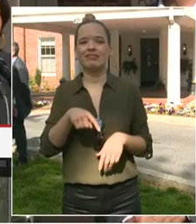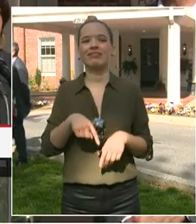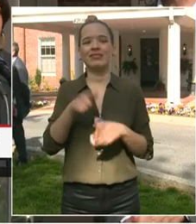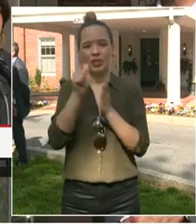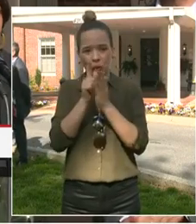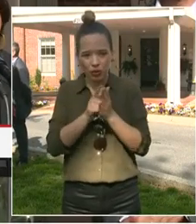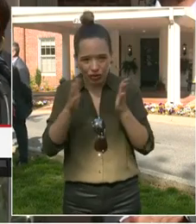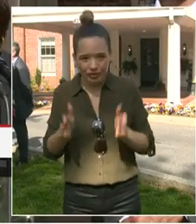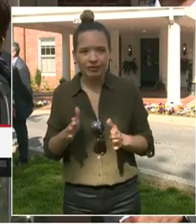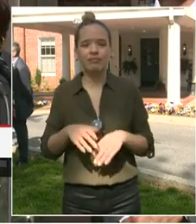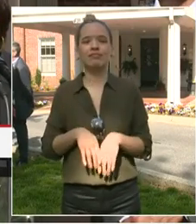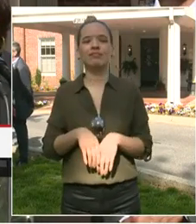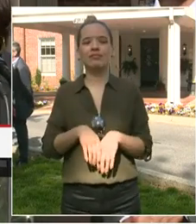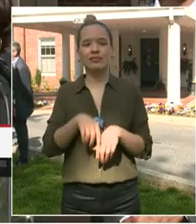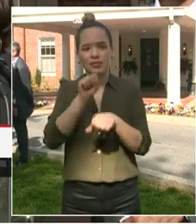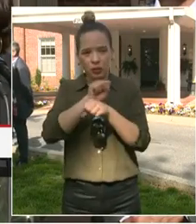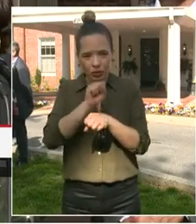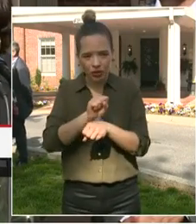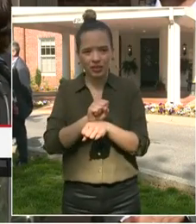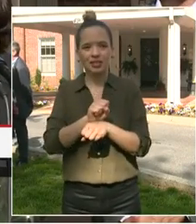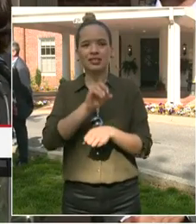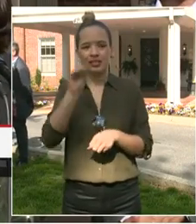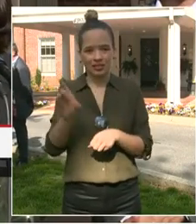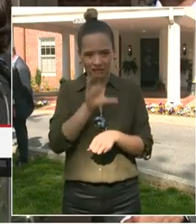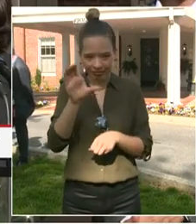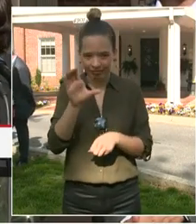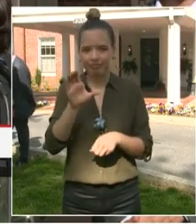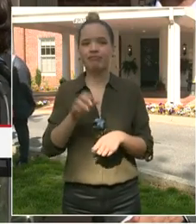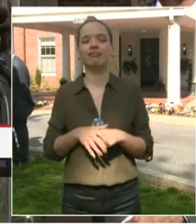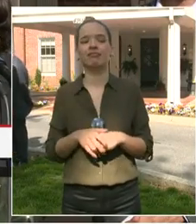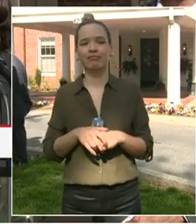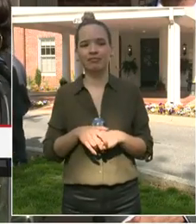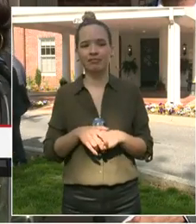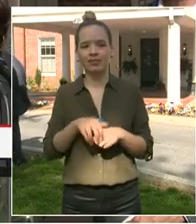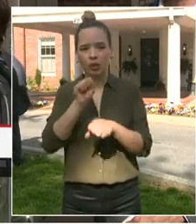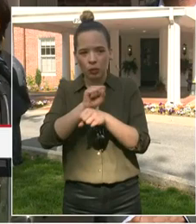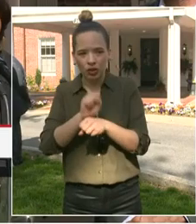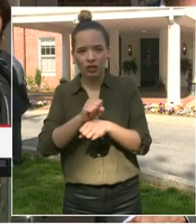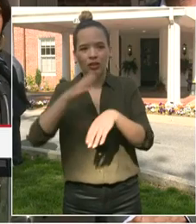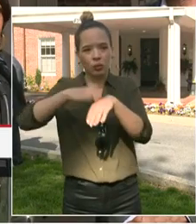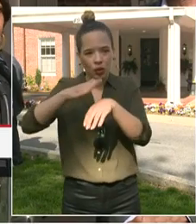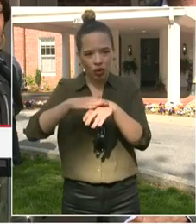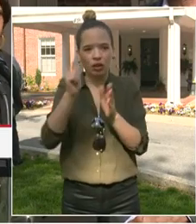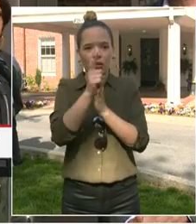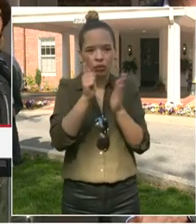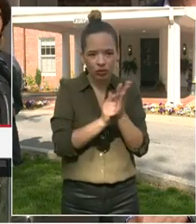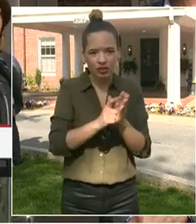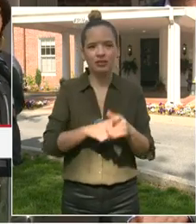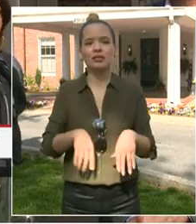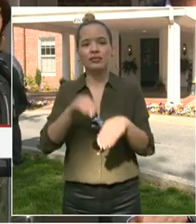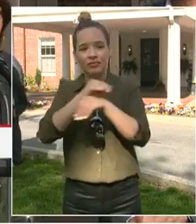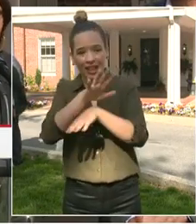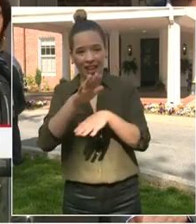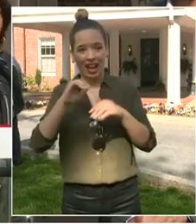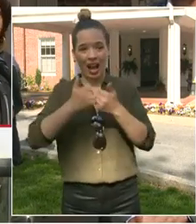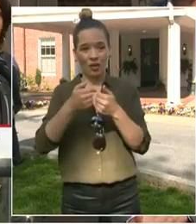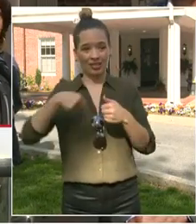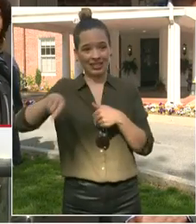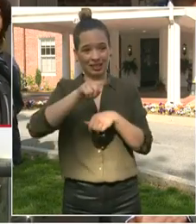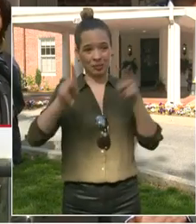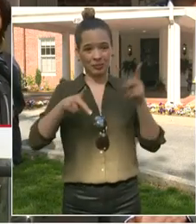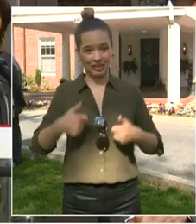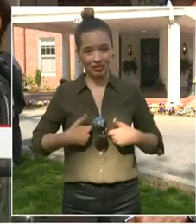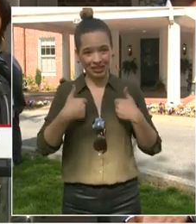He certainly works on the laws that affect the way people live. And I think both the